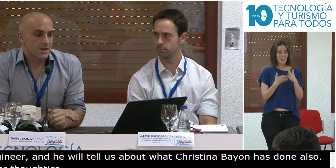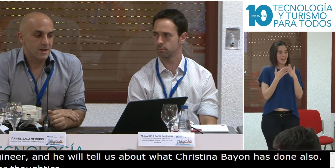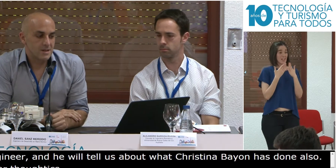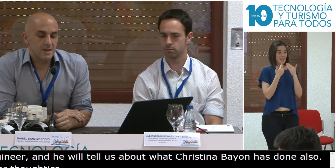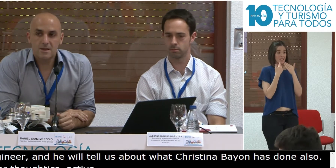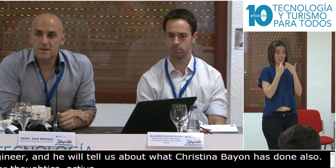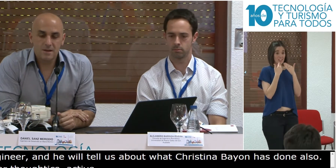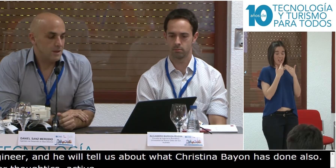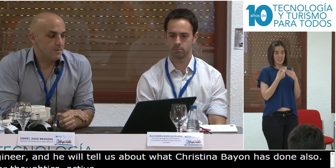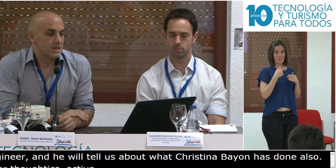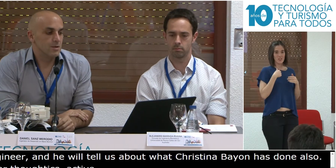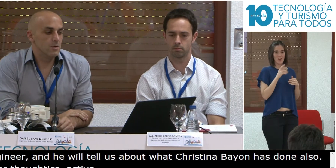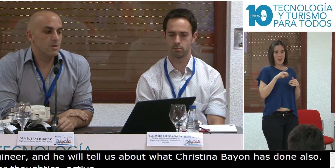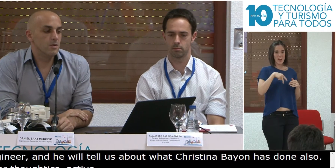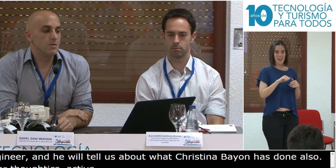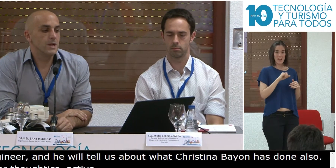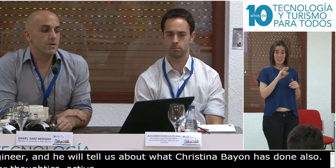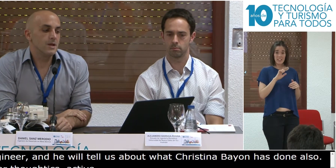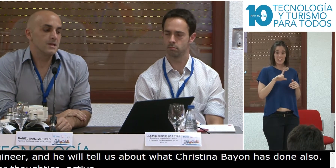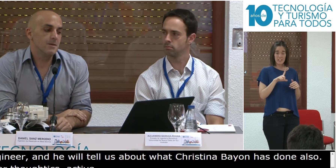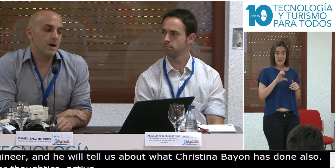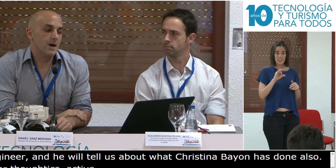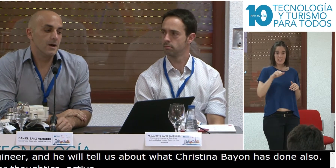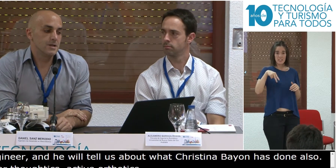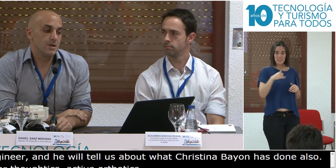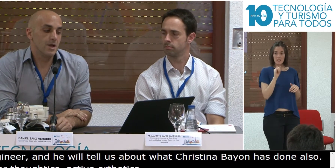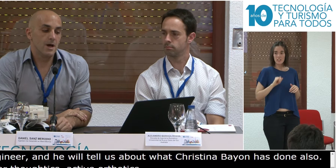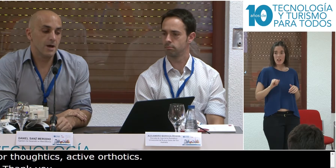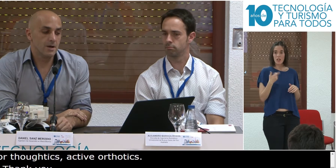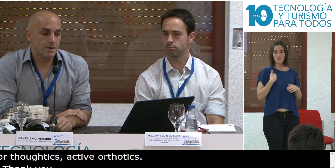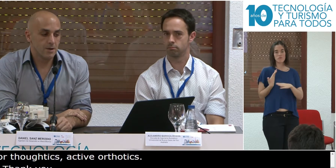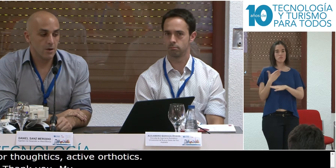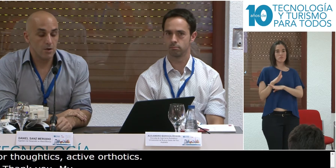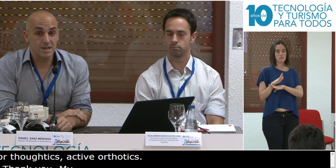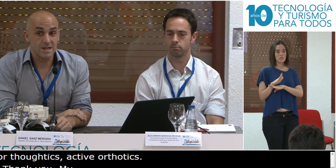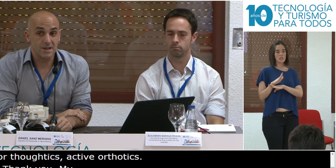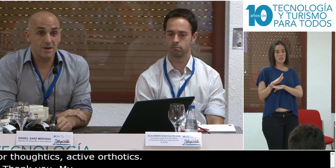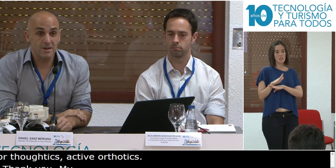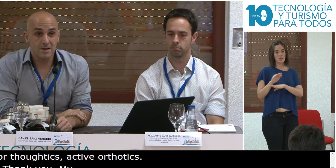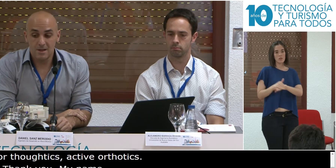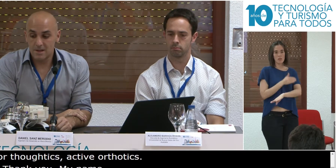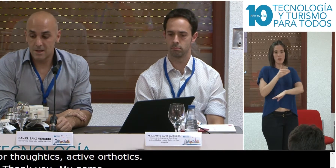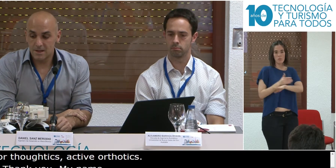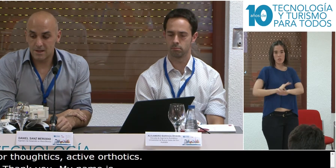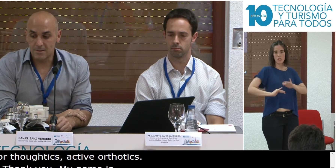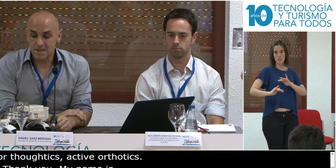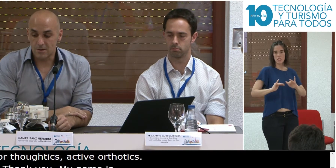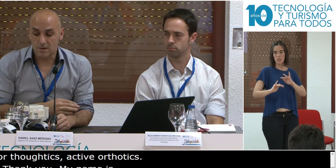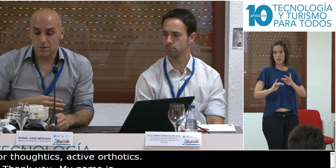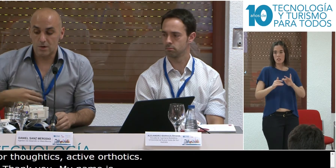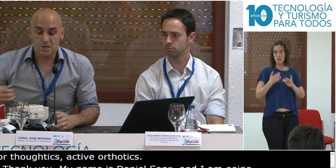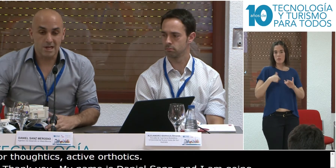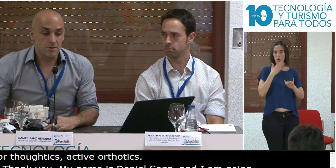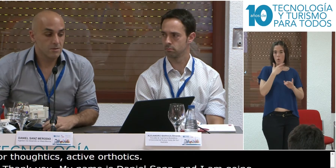Muchas gracias. Yo soy Daniel Sanz y Thank you. My name is Daniel Daniel Sanz, and I'm going to present MB